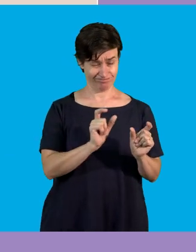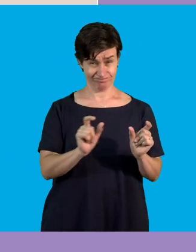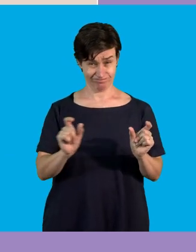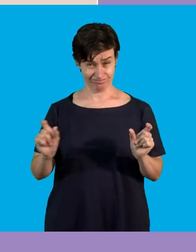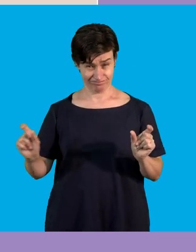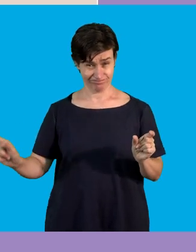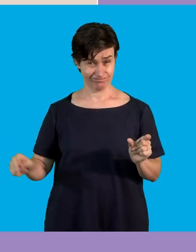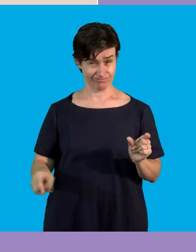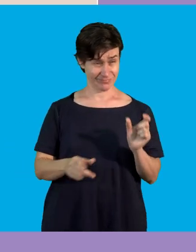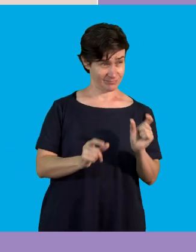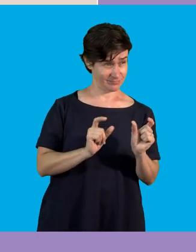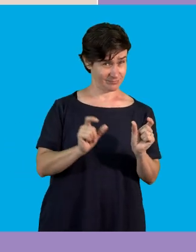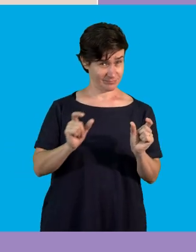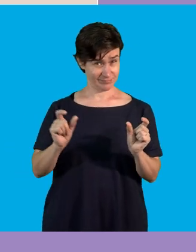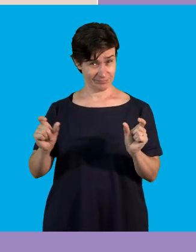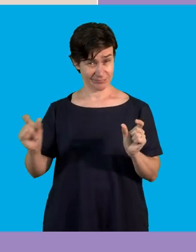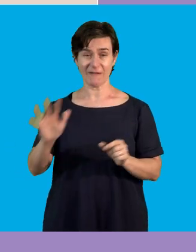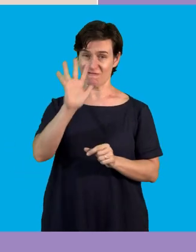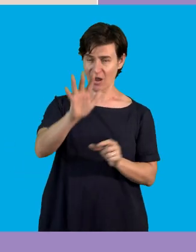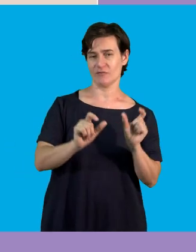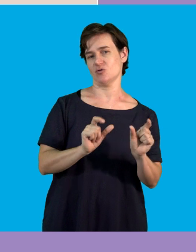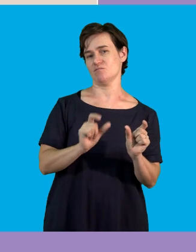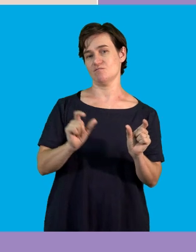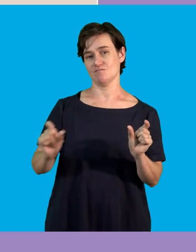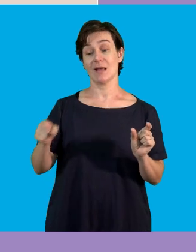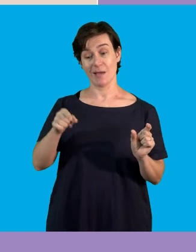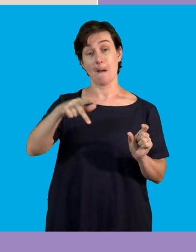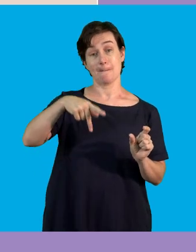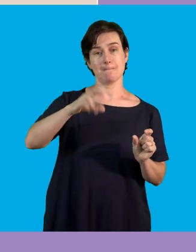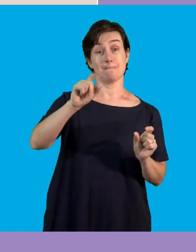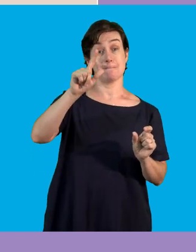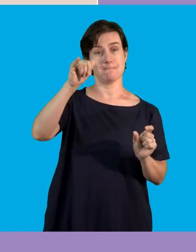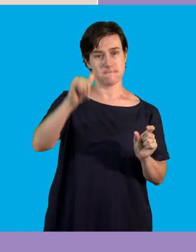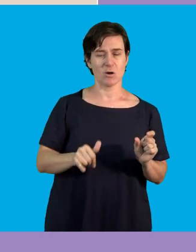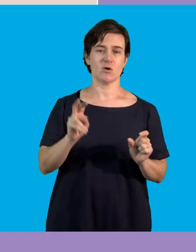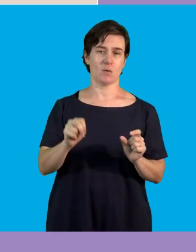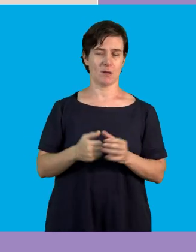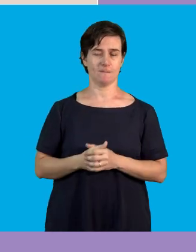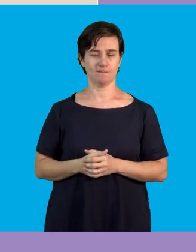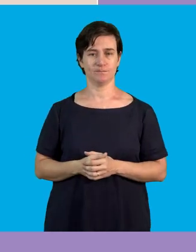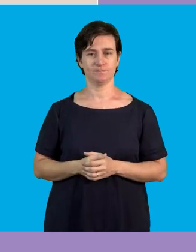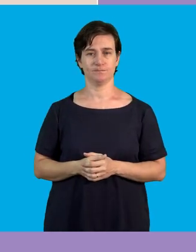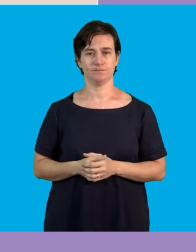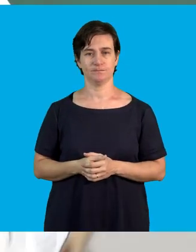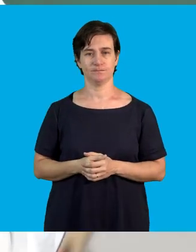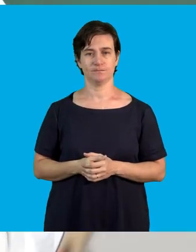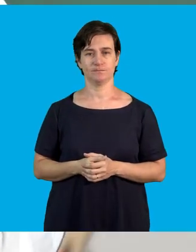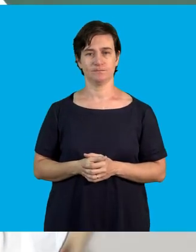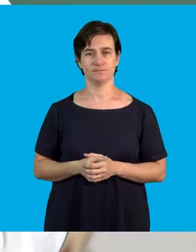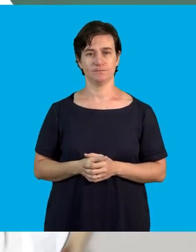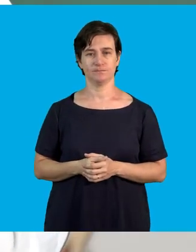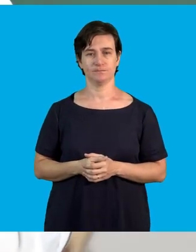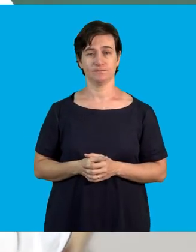8. 1, 2, 3, 4, 5 terms. That's called a polynomial. All right?